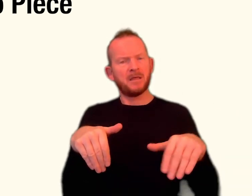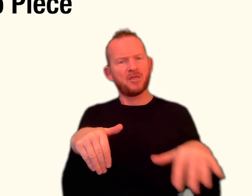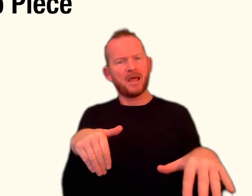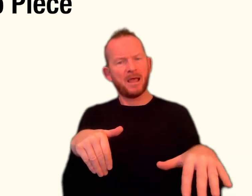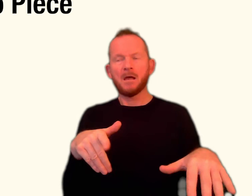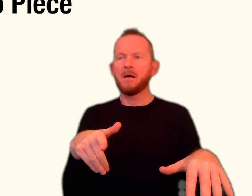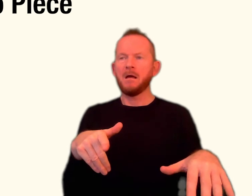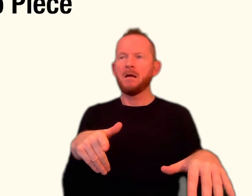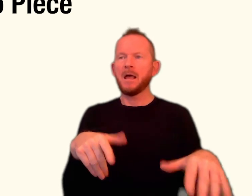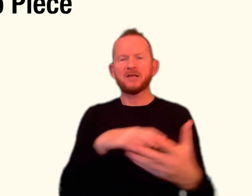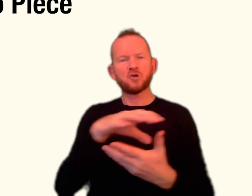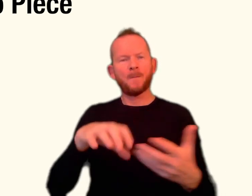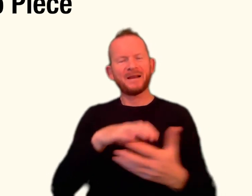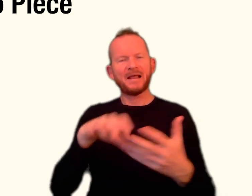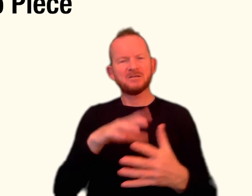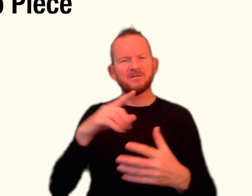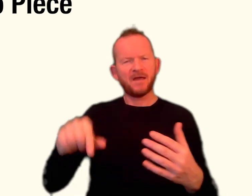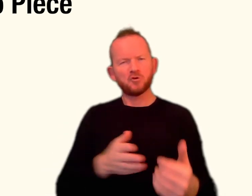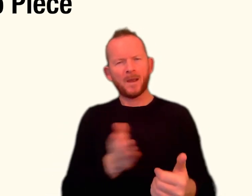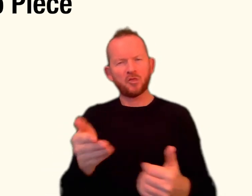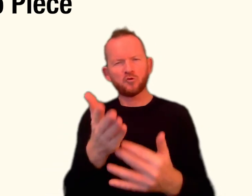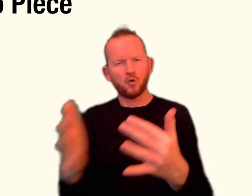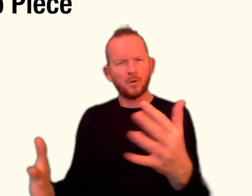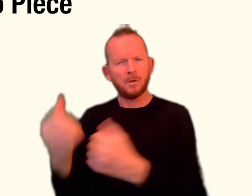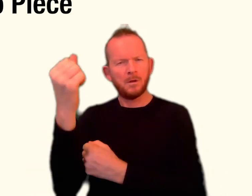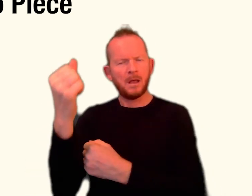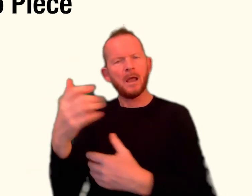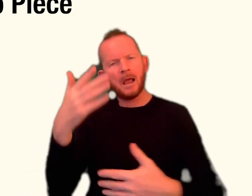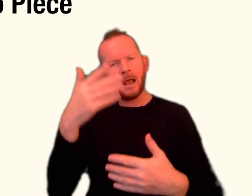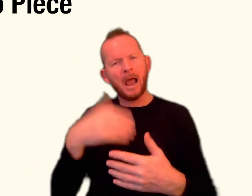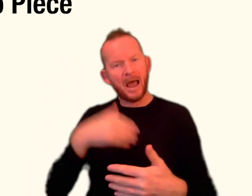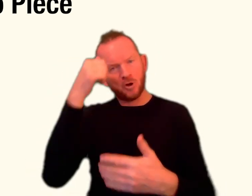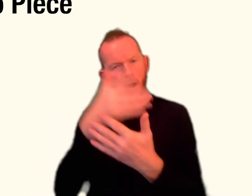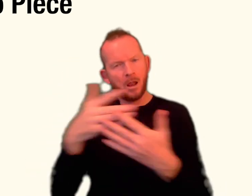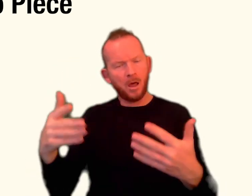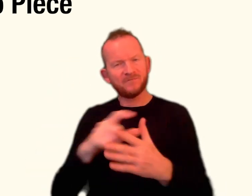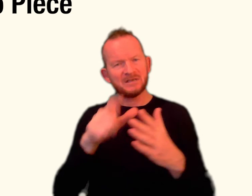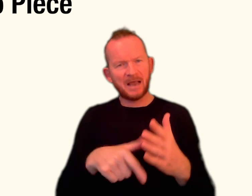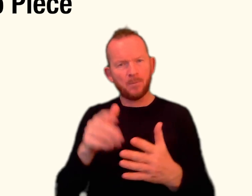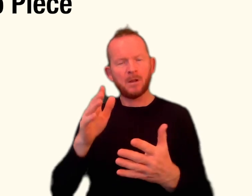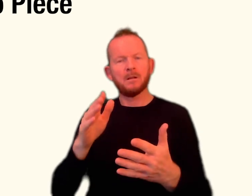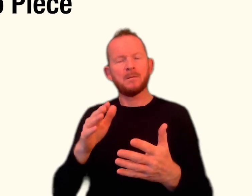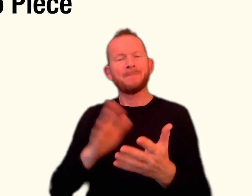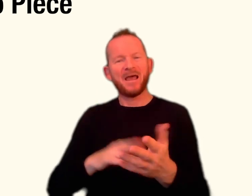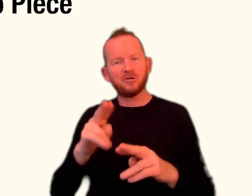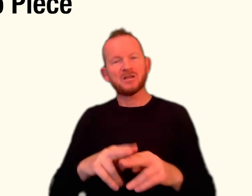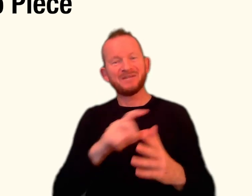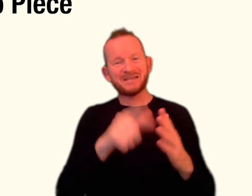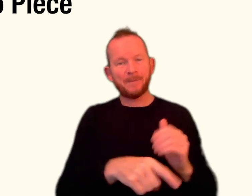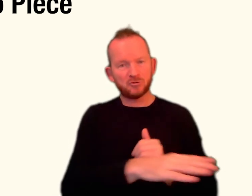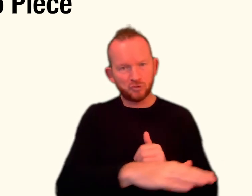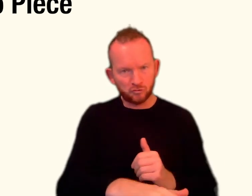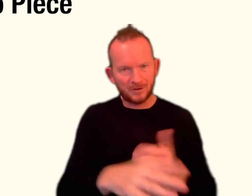it's complicated to find your way through that. And I know a lot of disabled parents of disabled children, and also